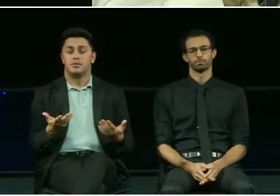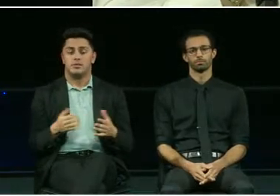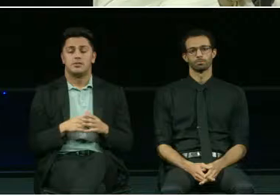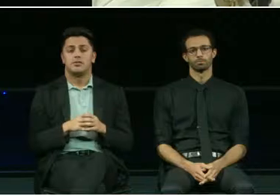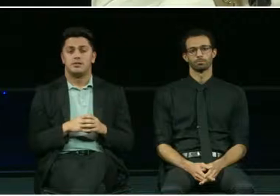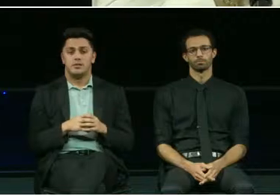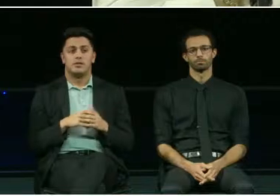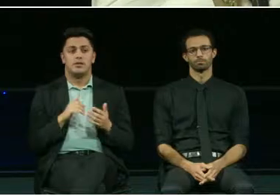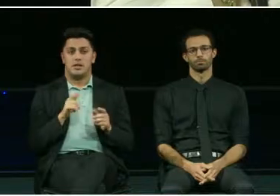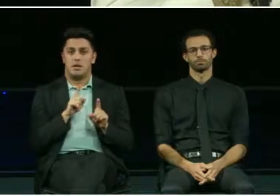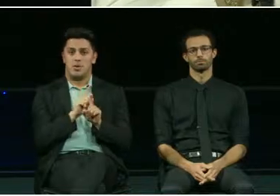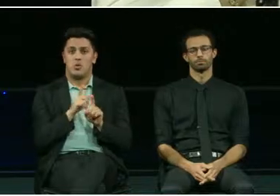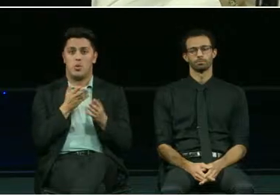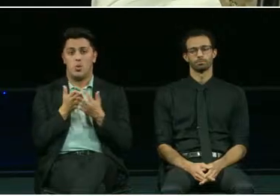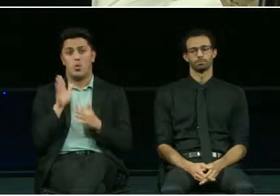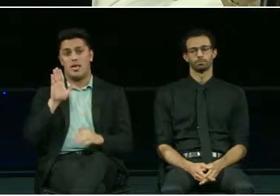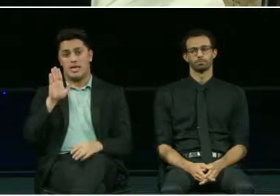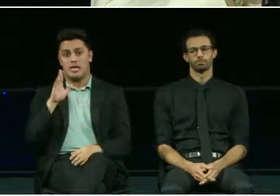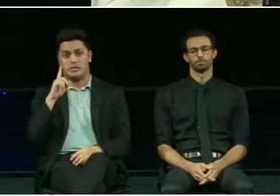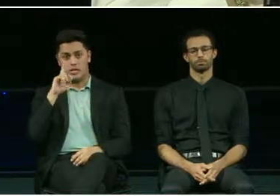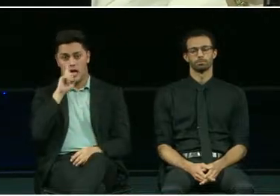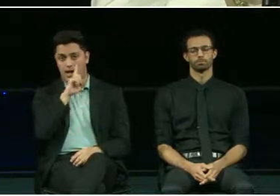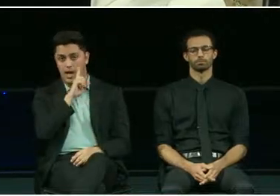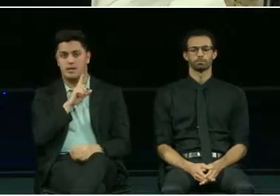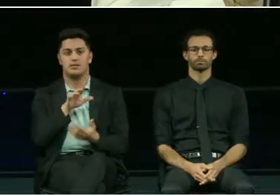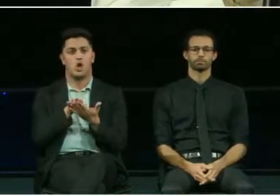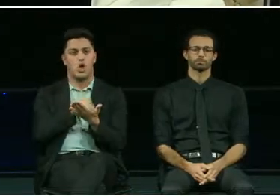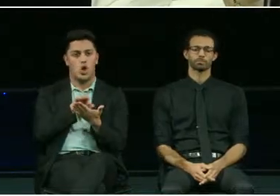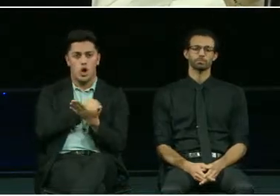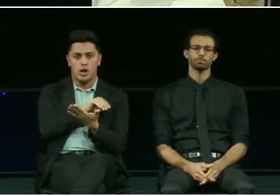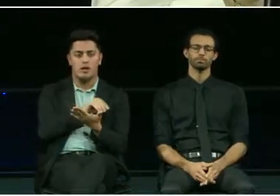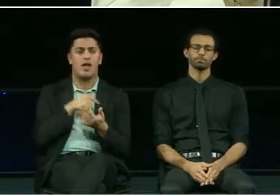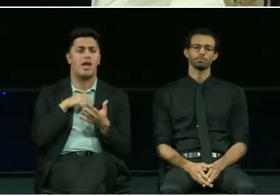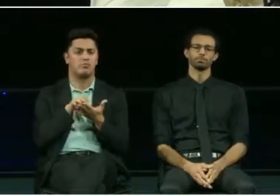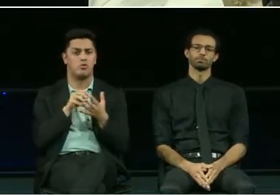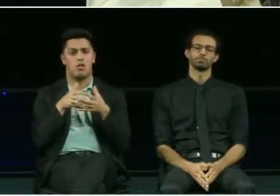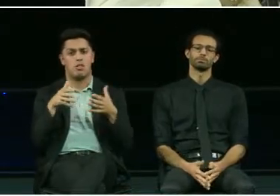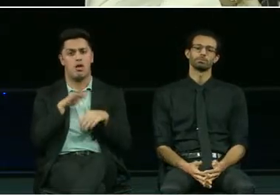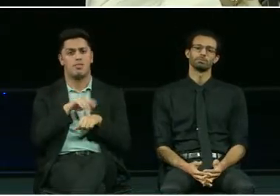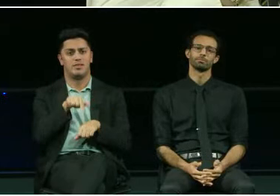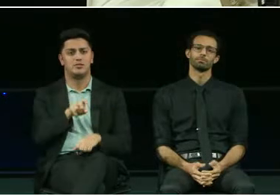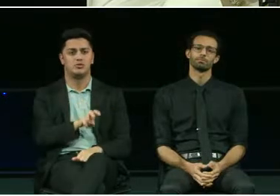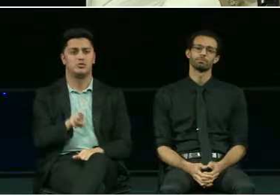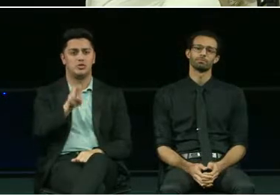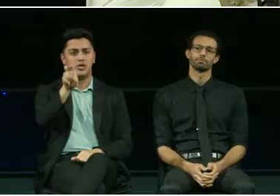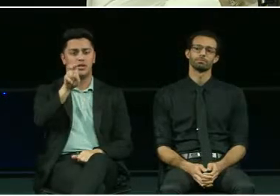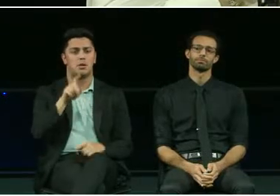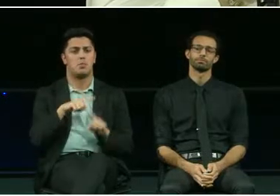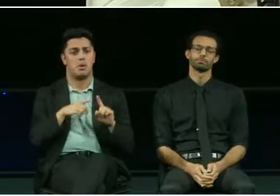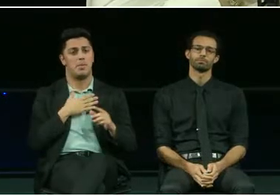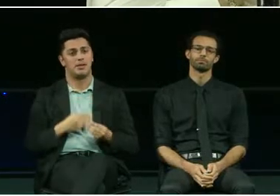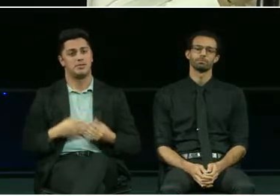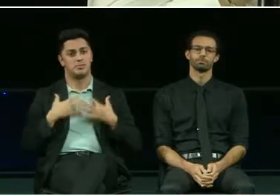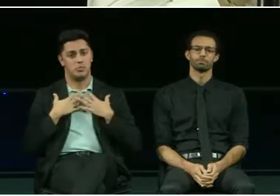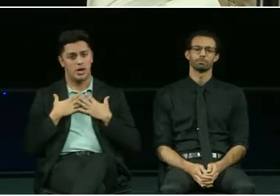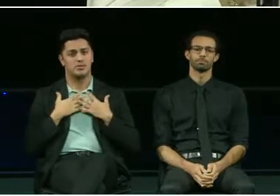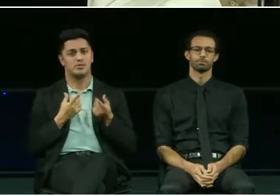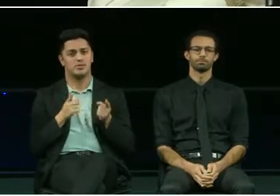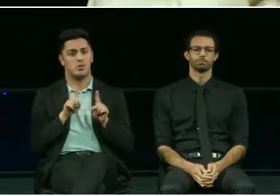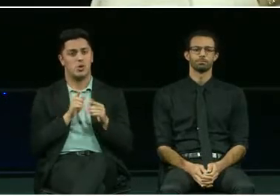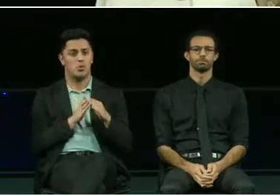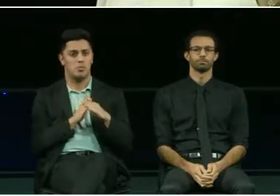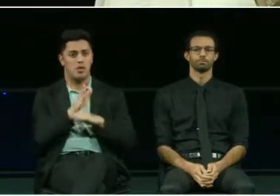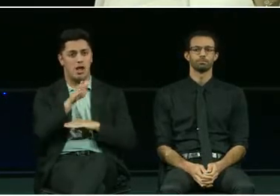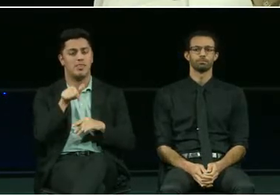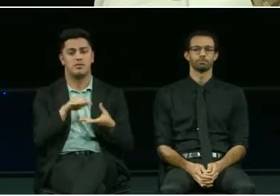mentor, and through his eyes also learning. I've learned a lot on this journey, but my inspiration to go behind this story